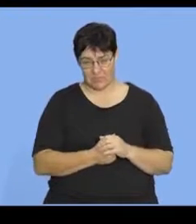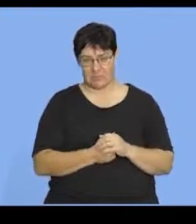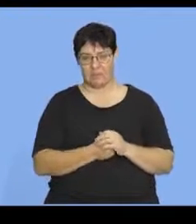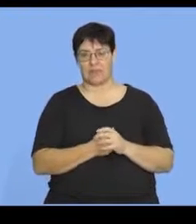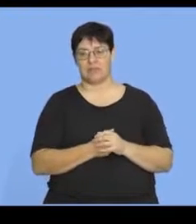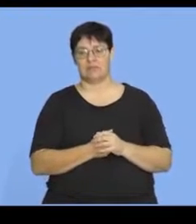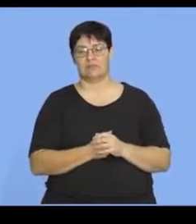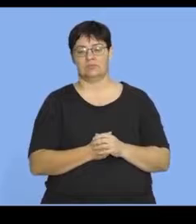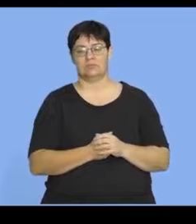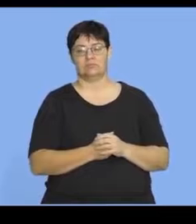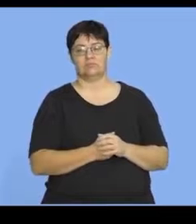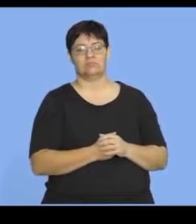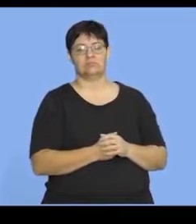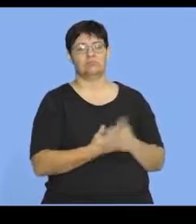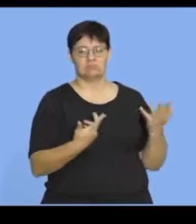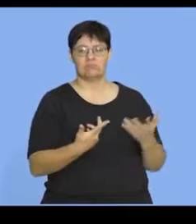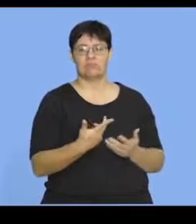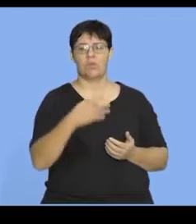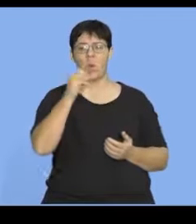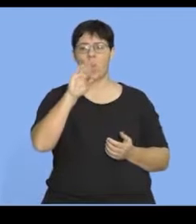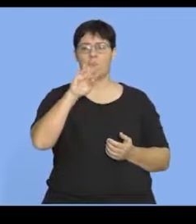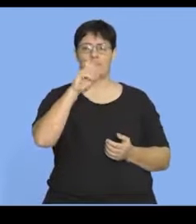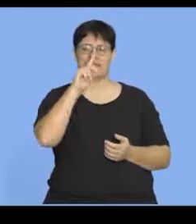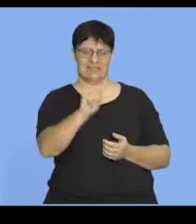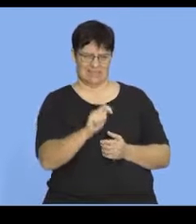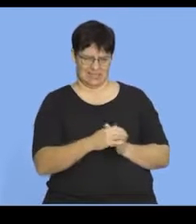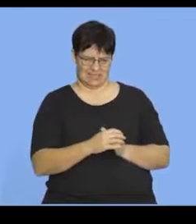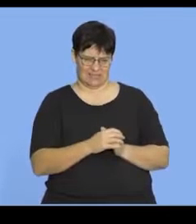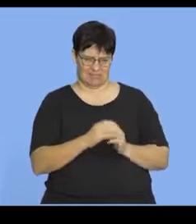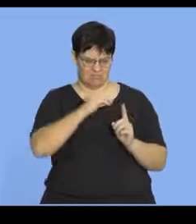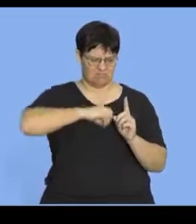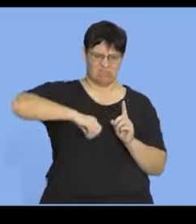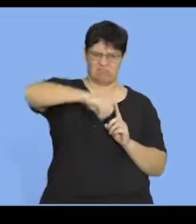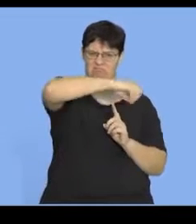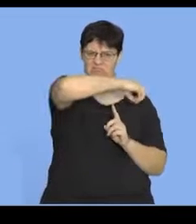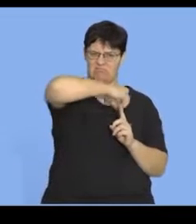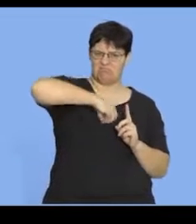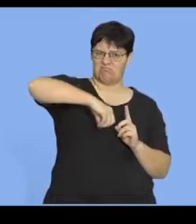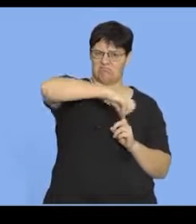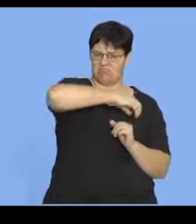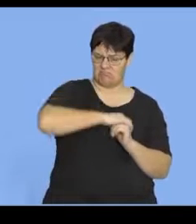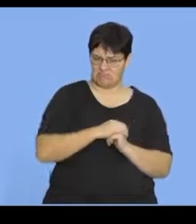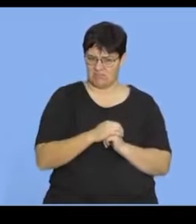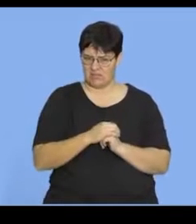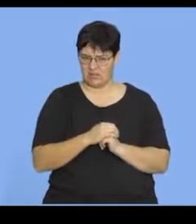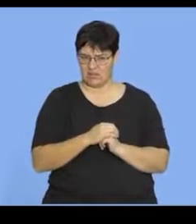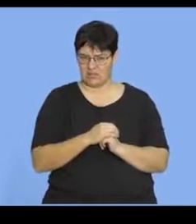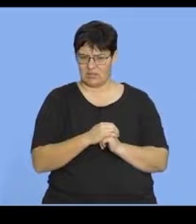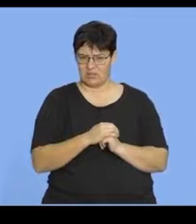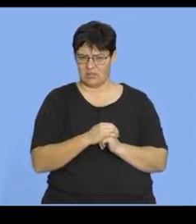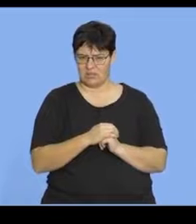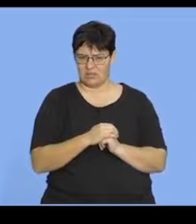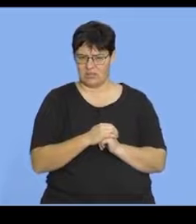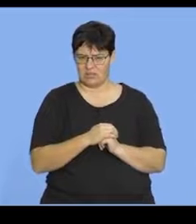We started by asking about orbits. So, what happens when planets